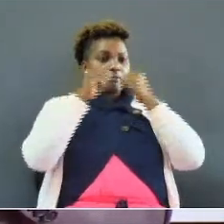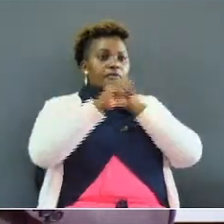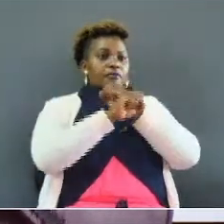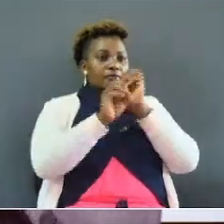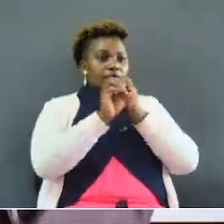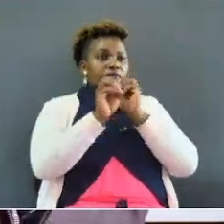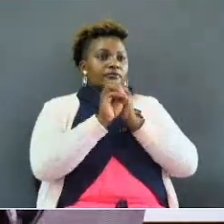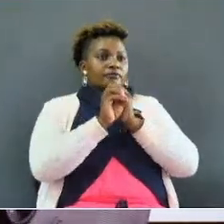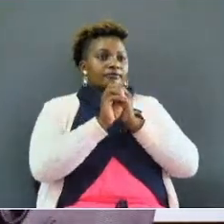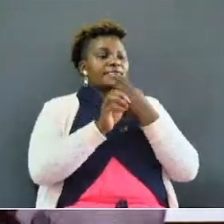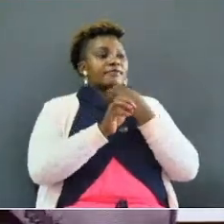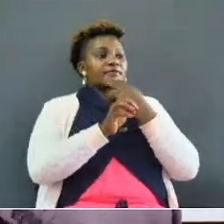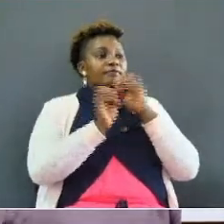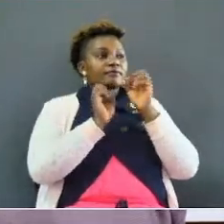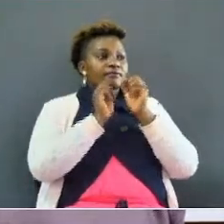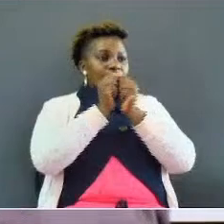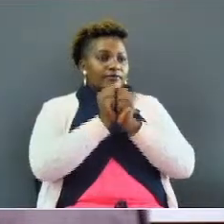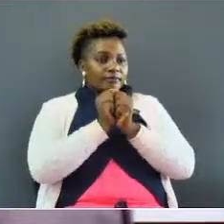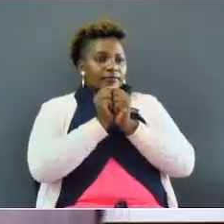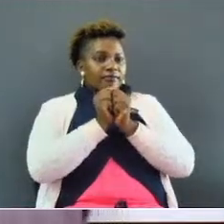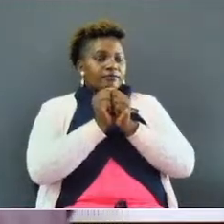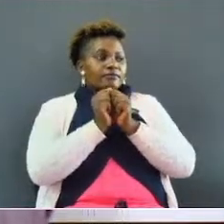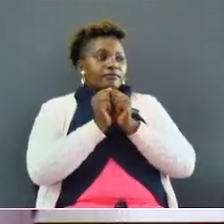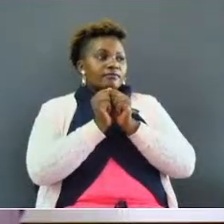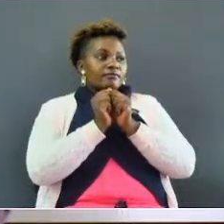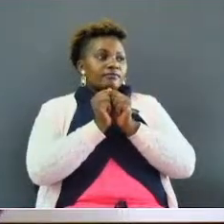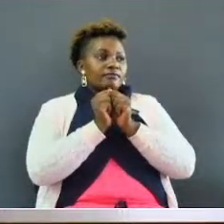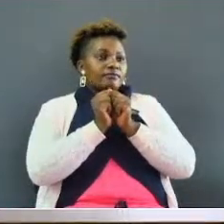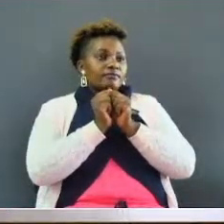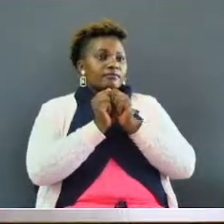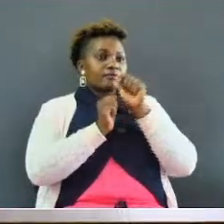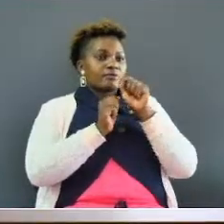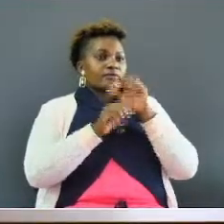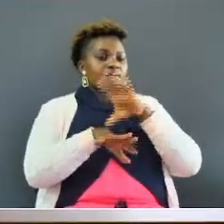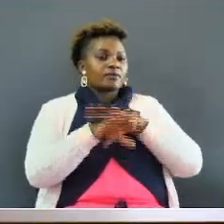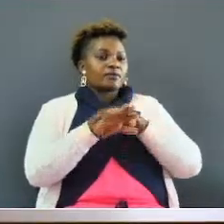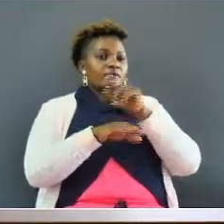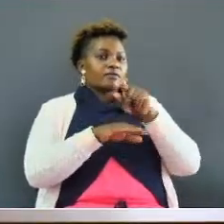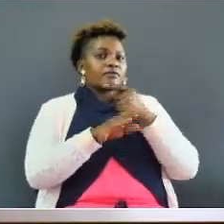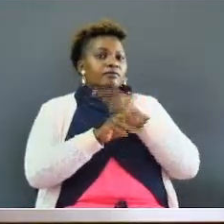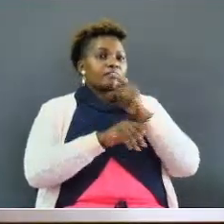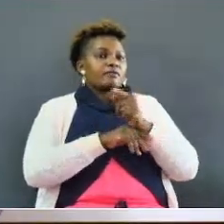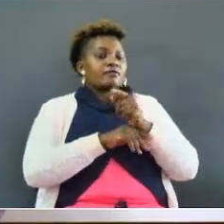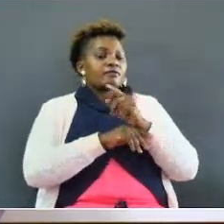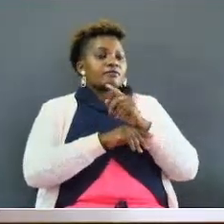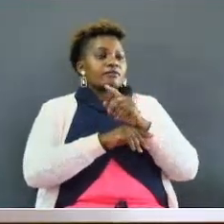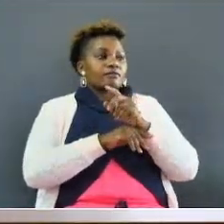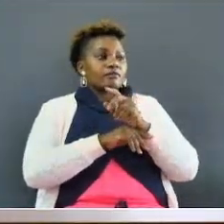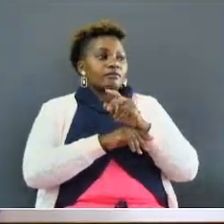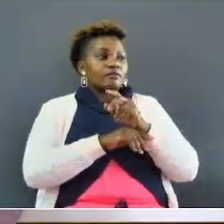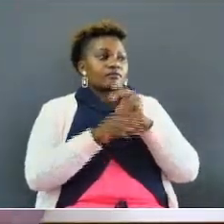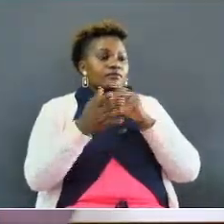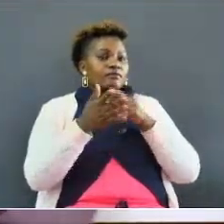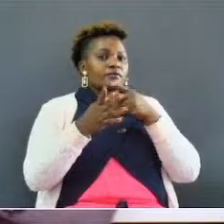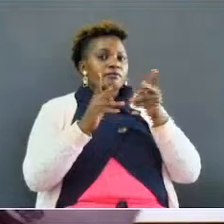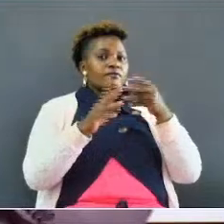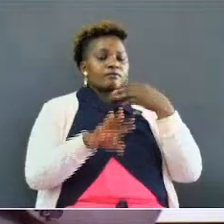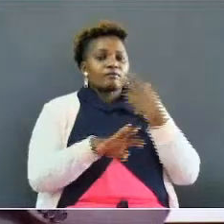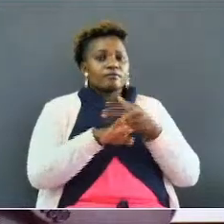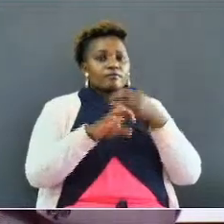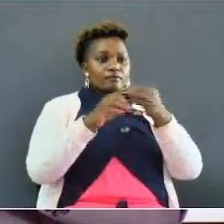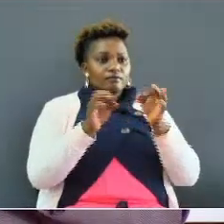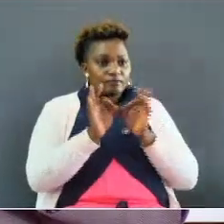together, you laugh together, and so you pick it from them. And that's why you see it is so devastating for